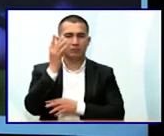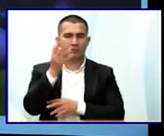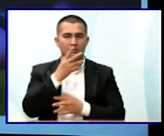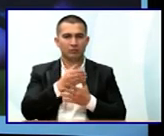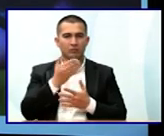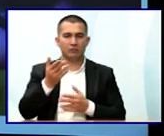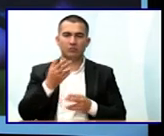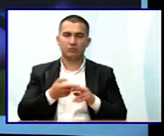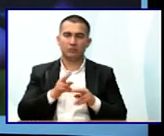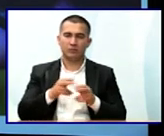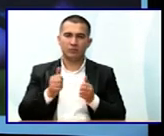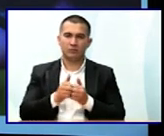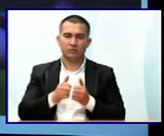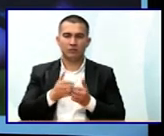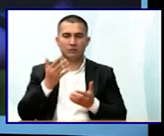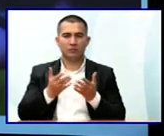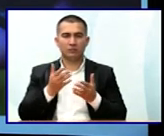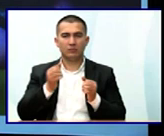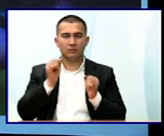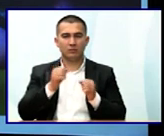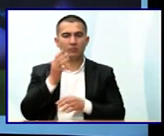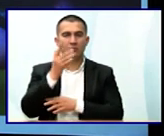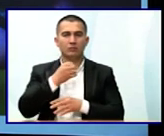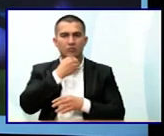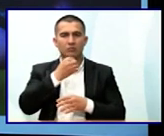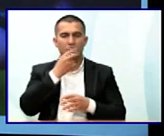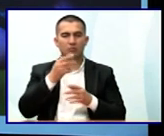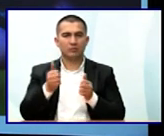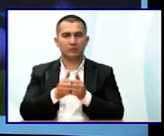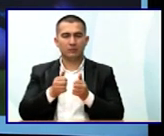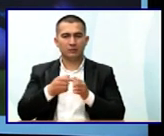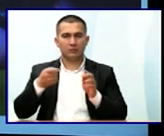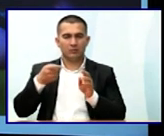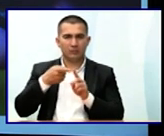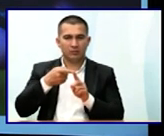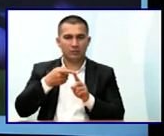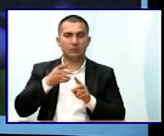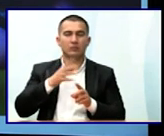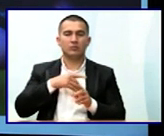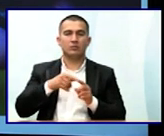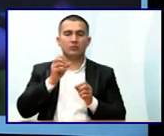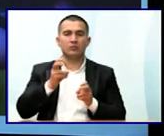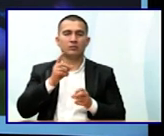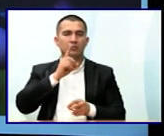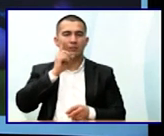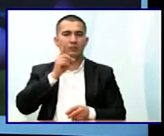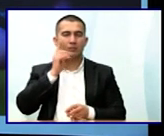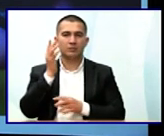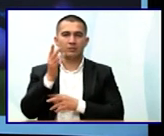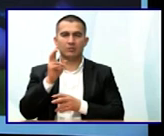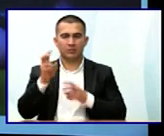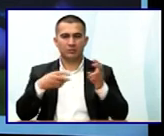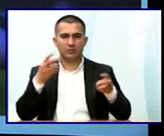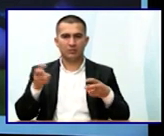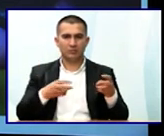shoxlariga yoki tanasiga o'rnatiladi. Bunda yoshroq tublar tanlab olinadi.